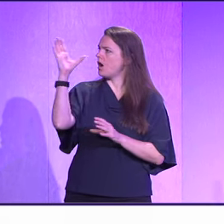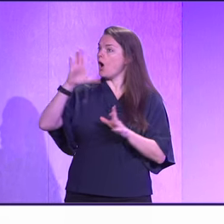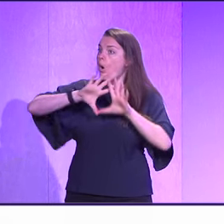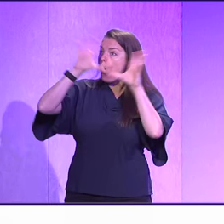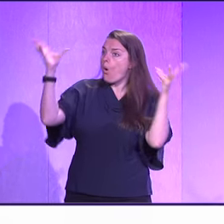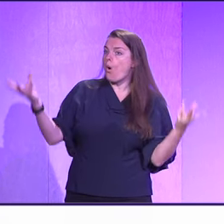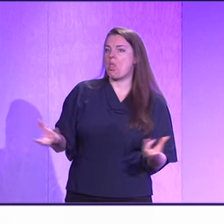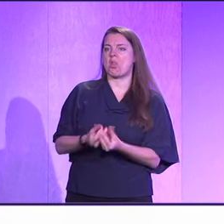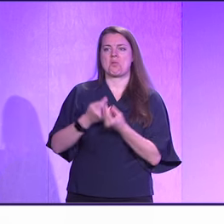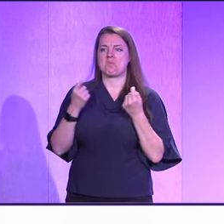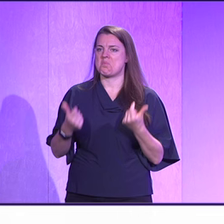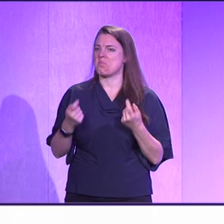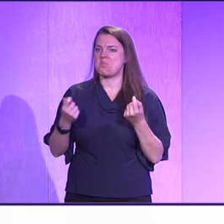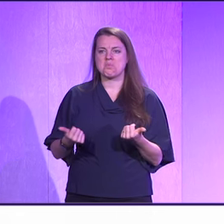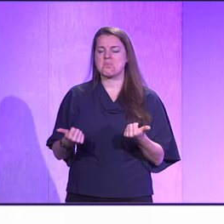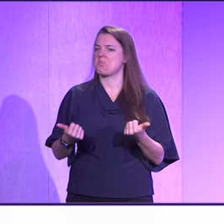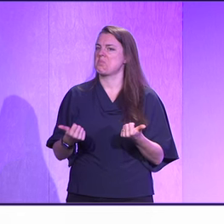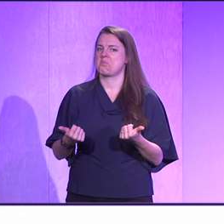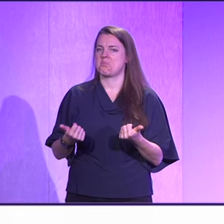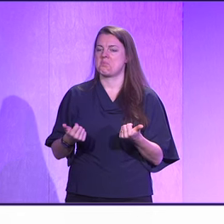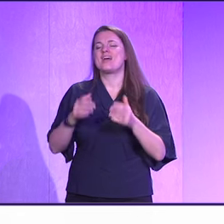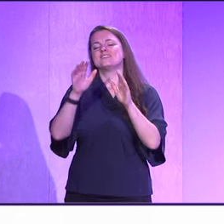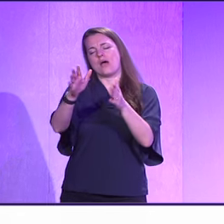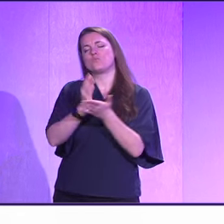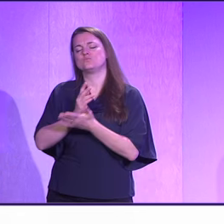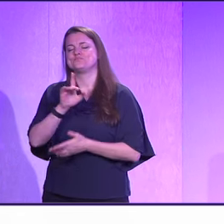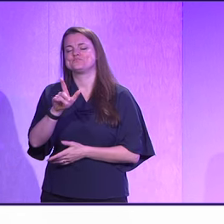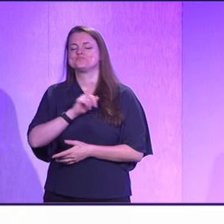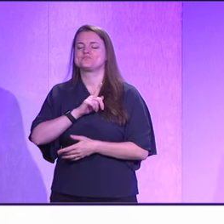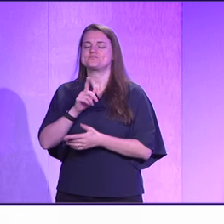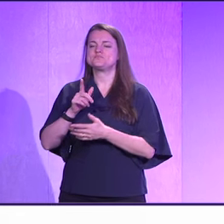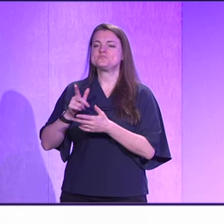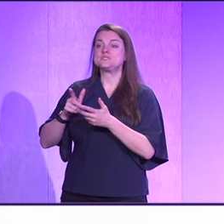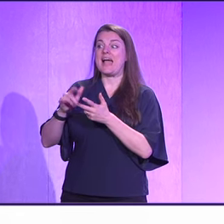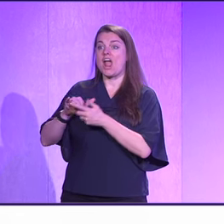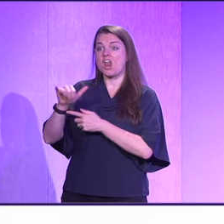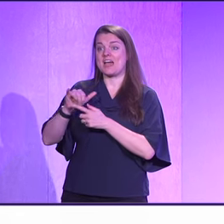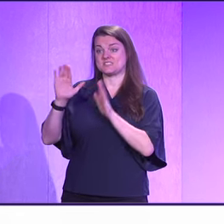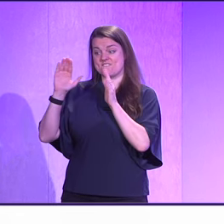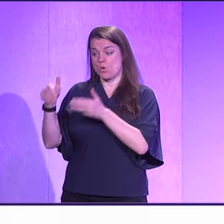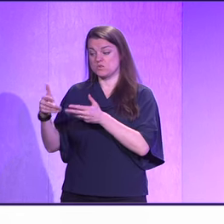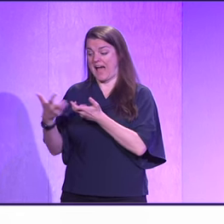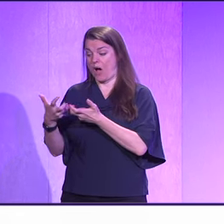acceptance that they're a digital industry, right? So airlines are very focused on we fly planes. But actually, they sell tickets online. They're